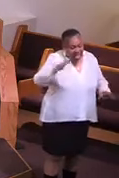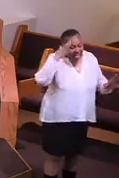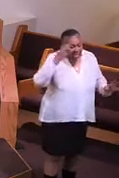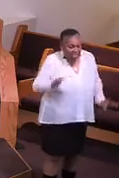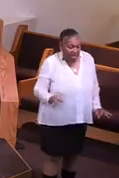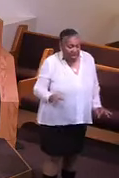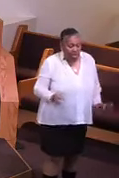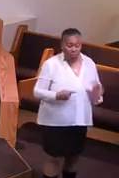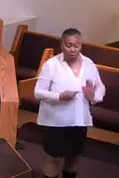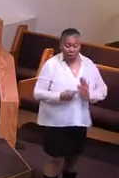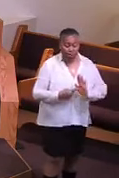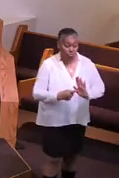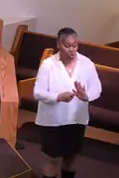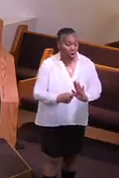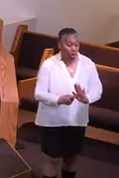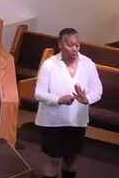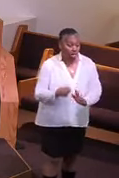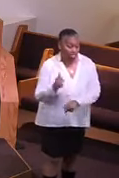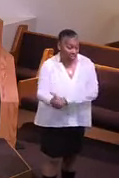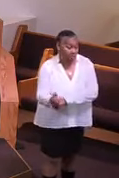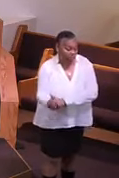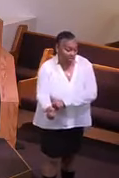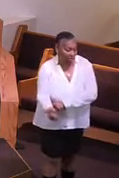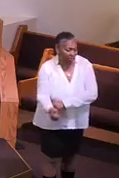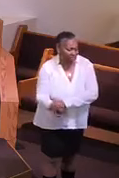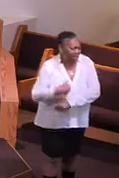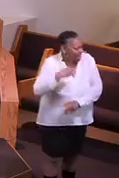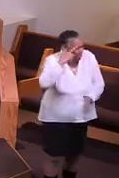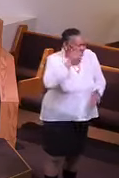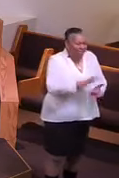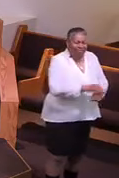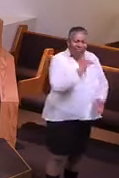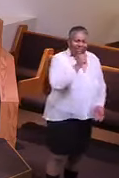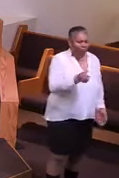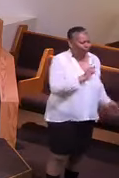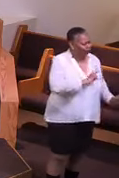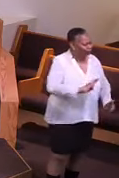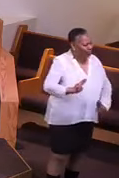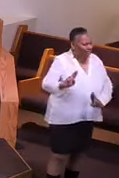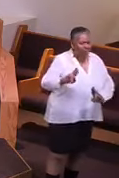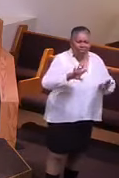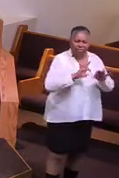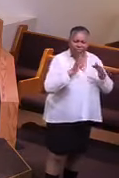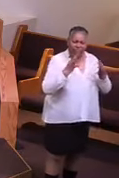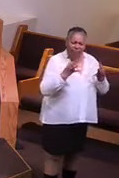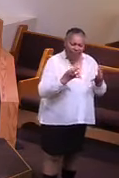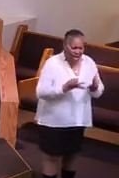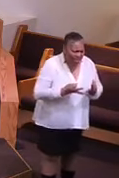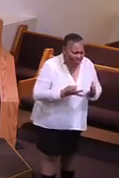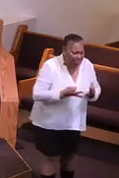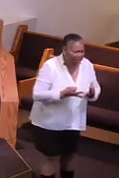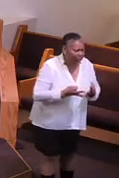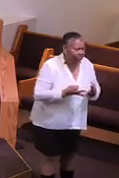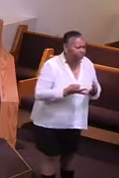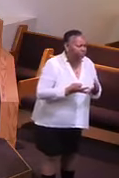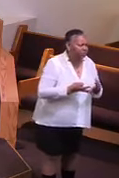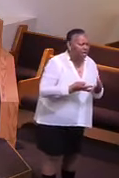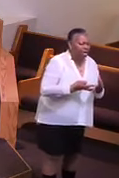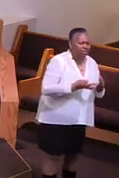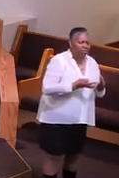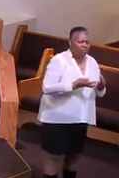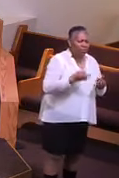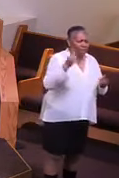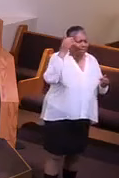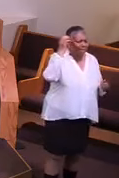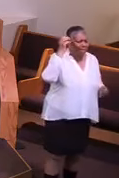show themselves, amen. And I just think it's a total disrespect to the family and to the memory